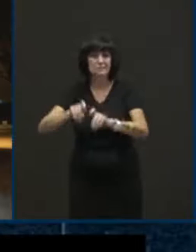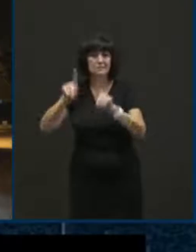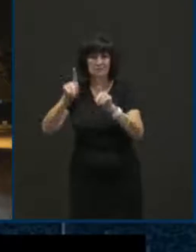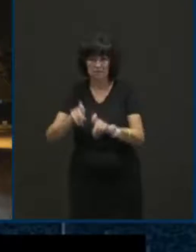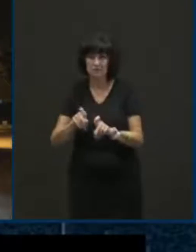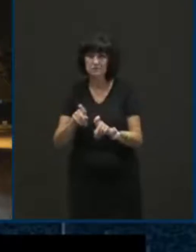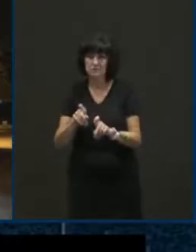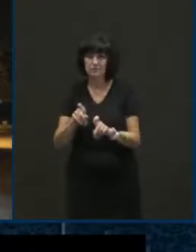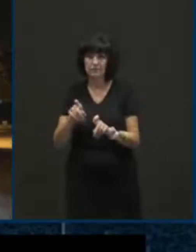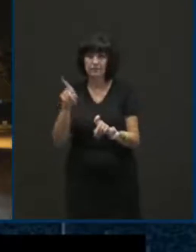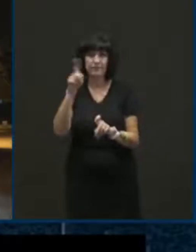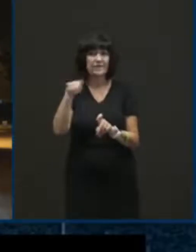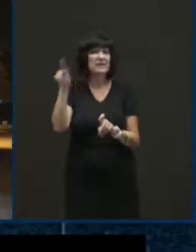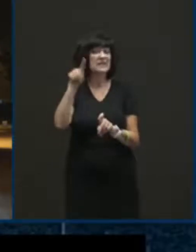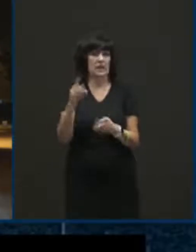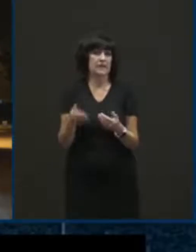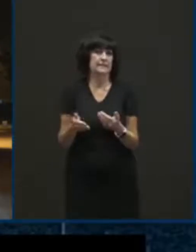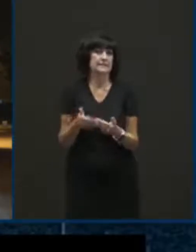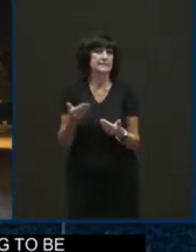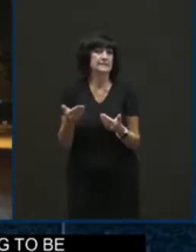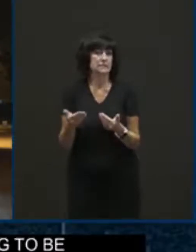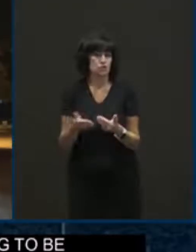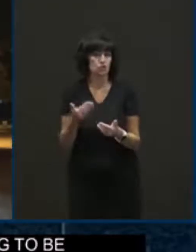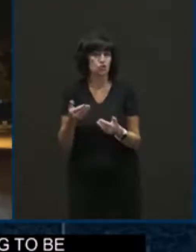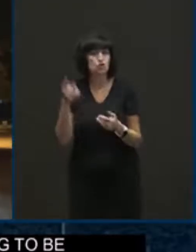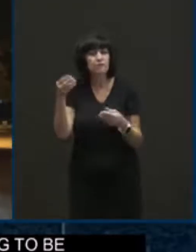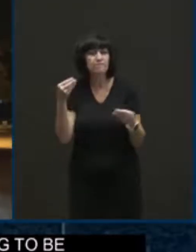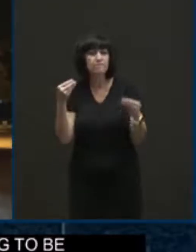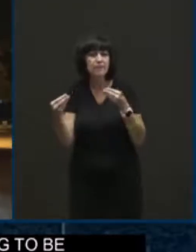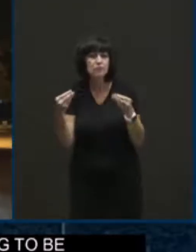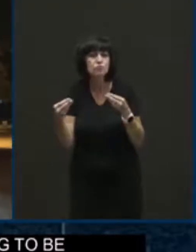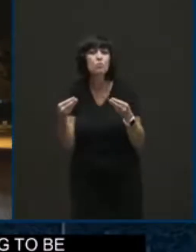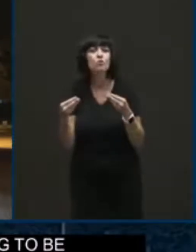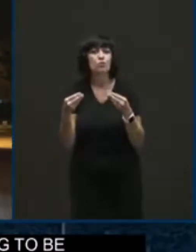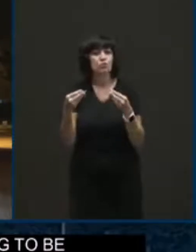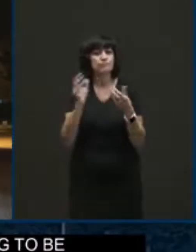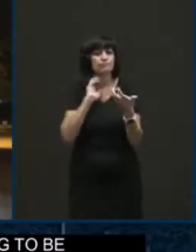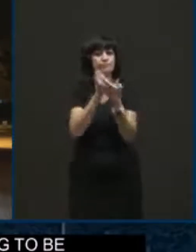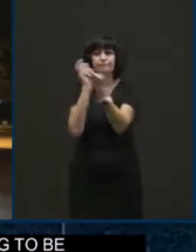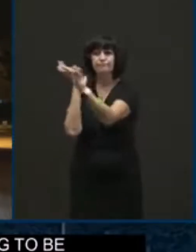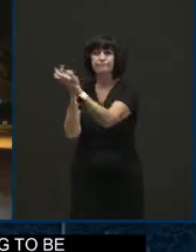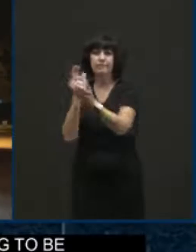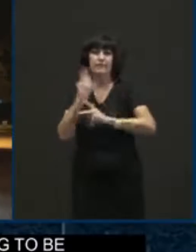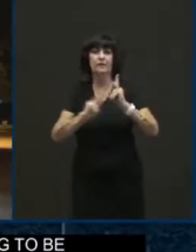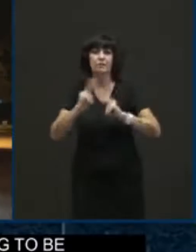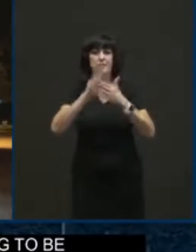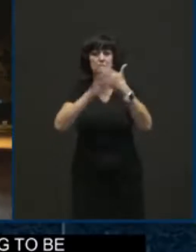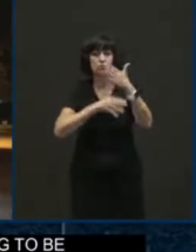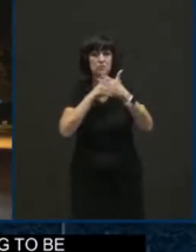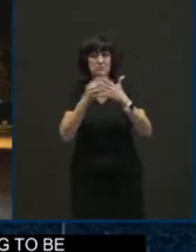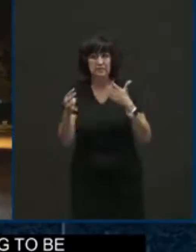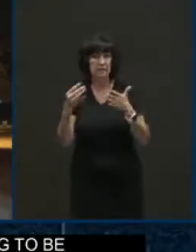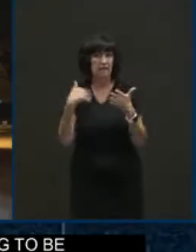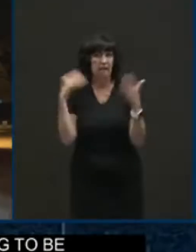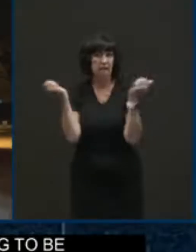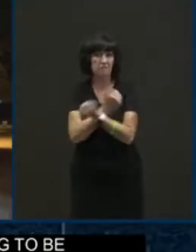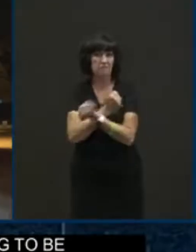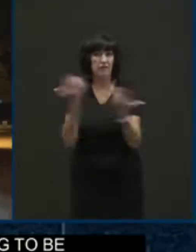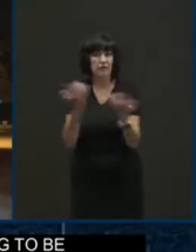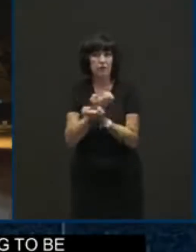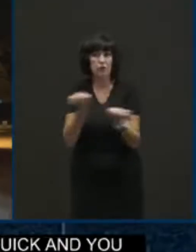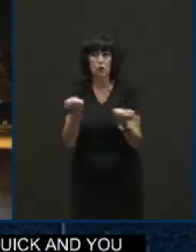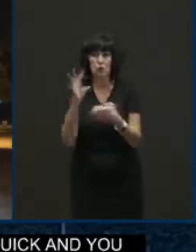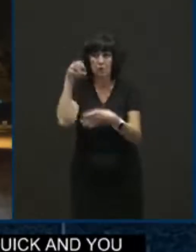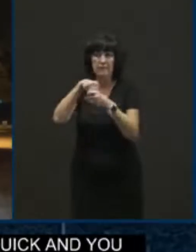be one more tool that we have that's flexible, that's quick for us to hook that trailer up, go somewhere, you have all the equipment and the staff needed